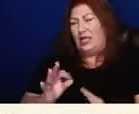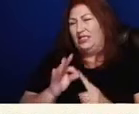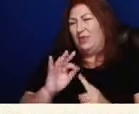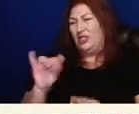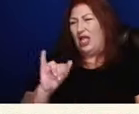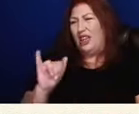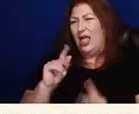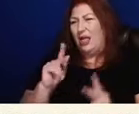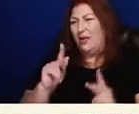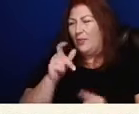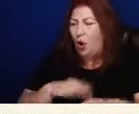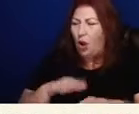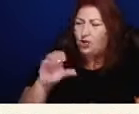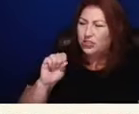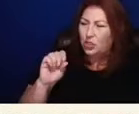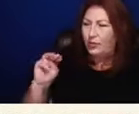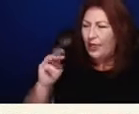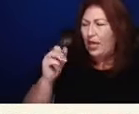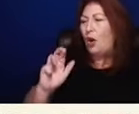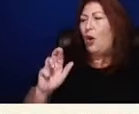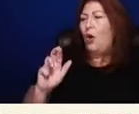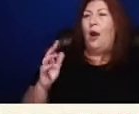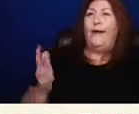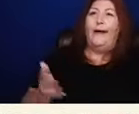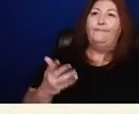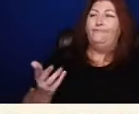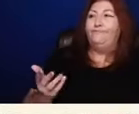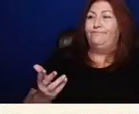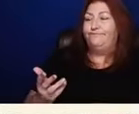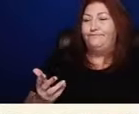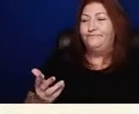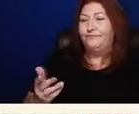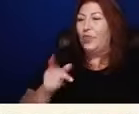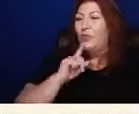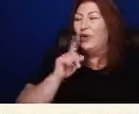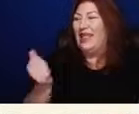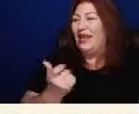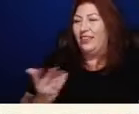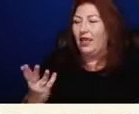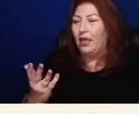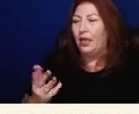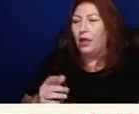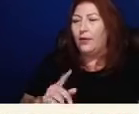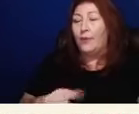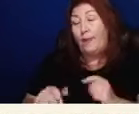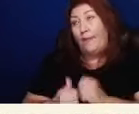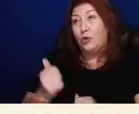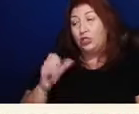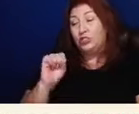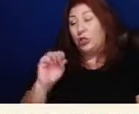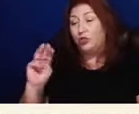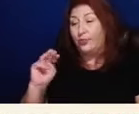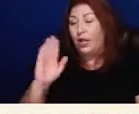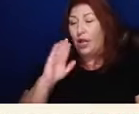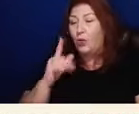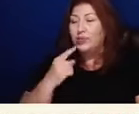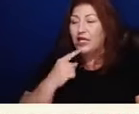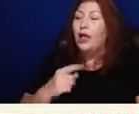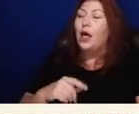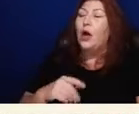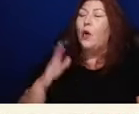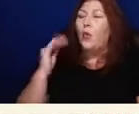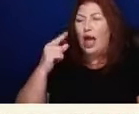who are on social media or really anything, mostly social media, I will probably say, why do you think people